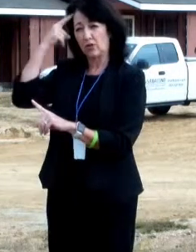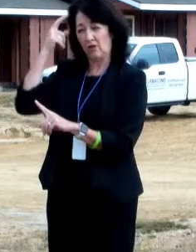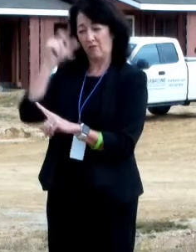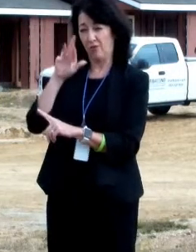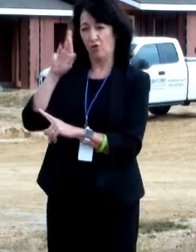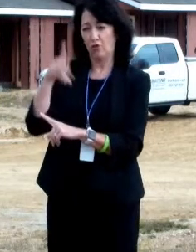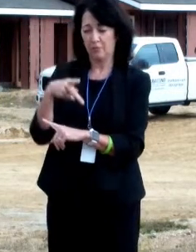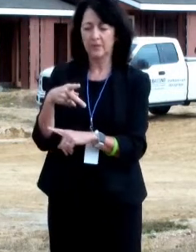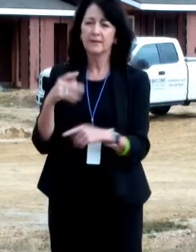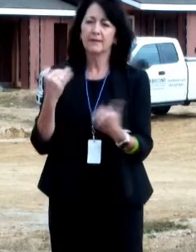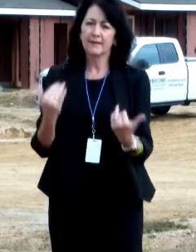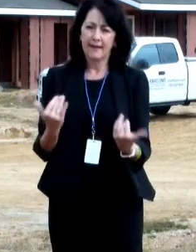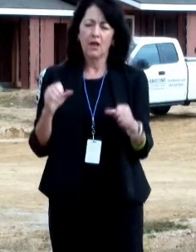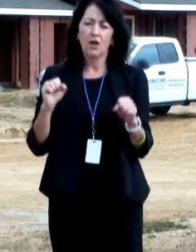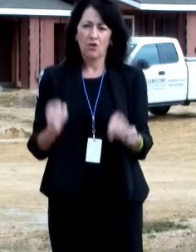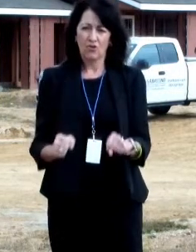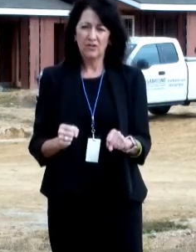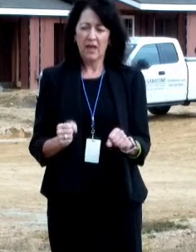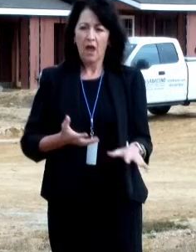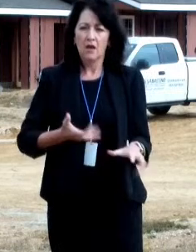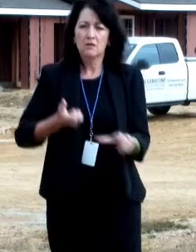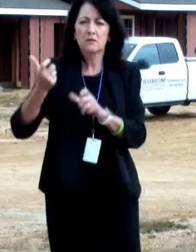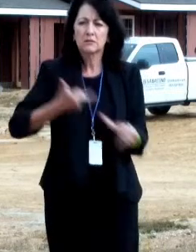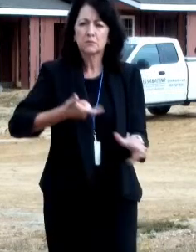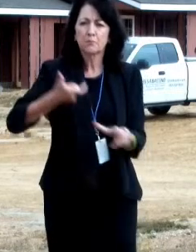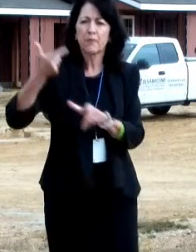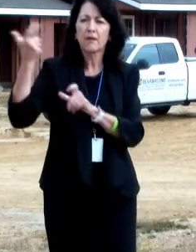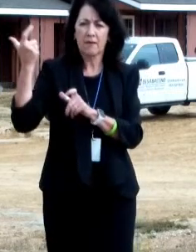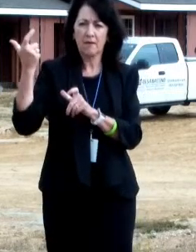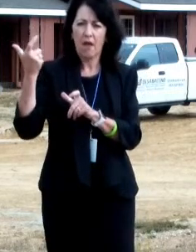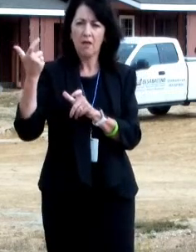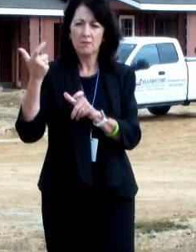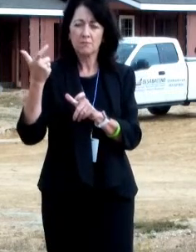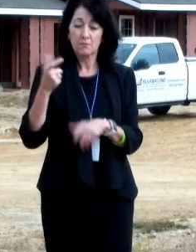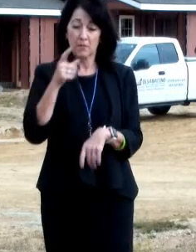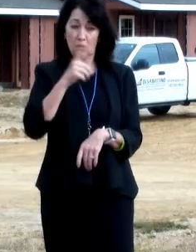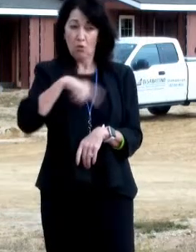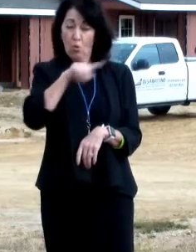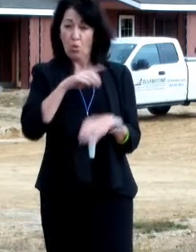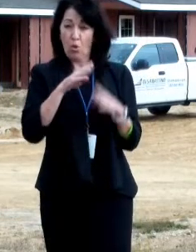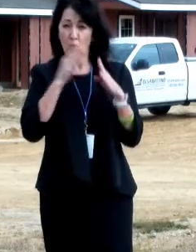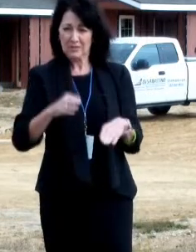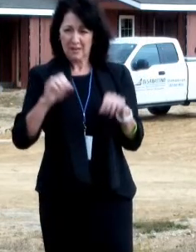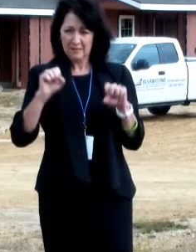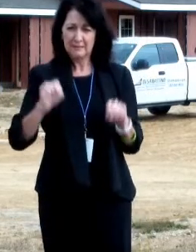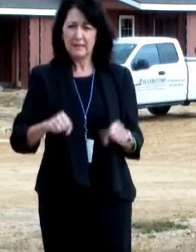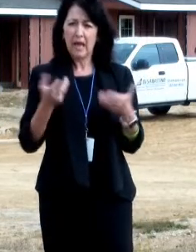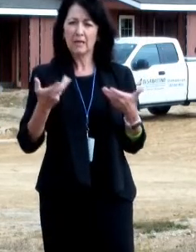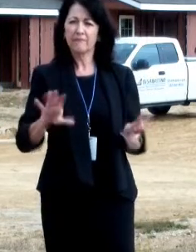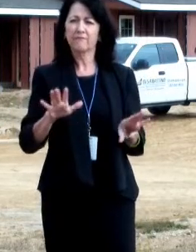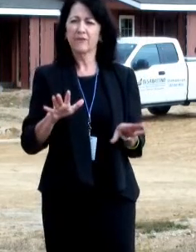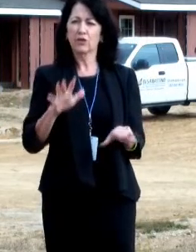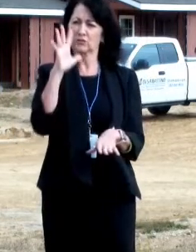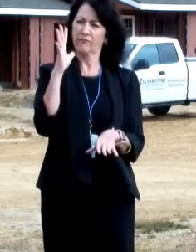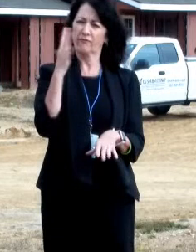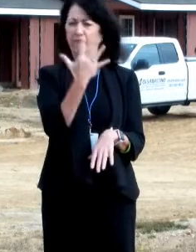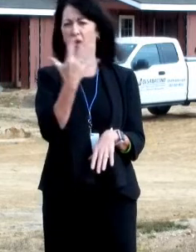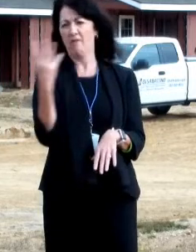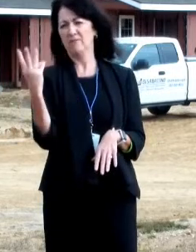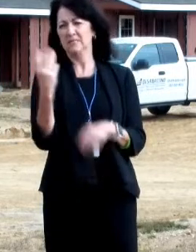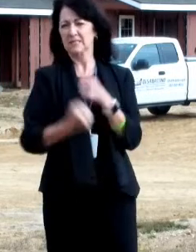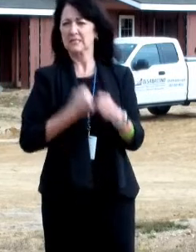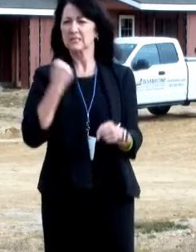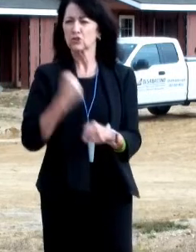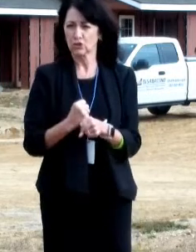units to bring them online 5 or 6 years sooner than they otherwise would, and that's critically important.